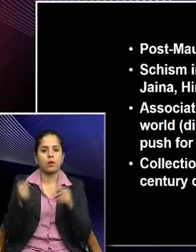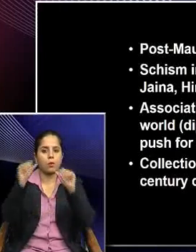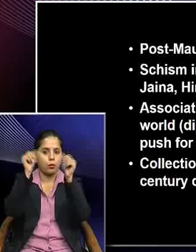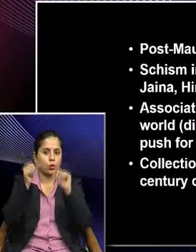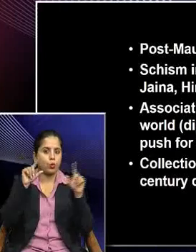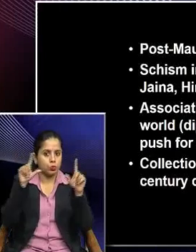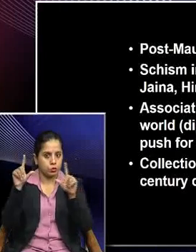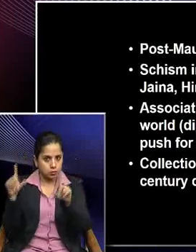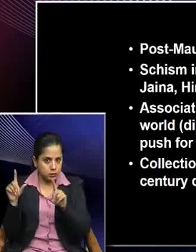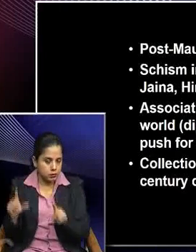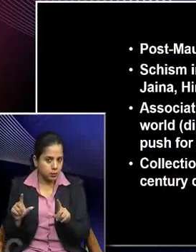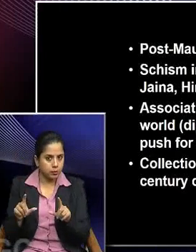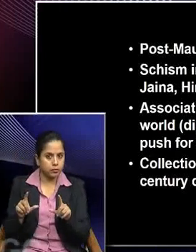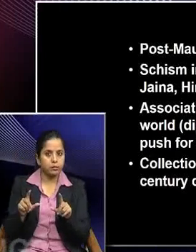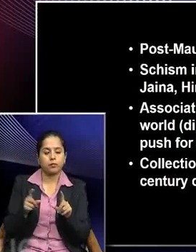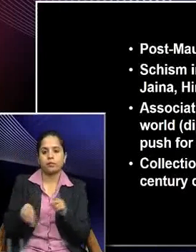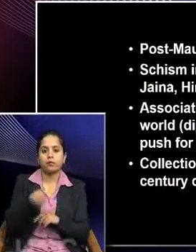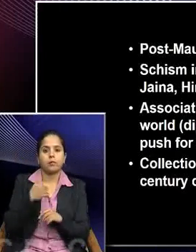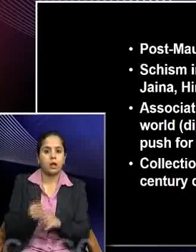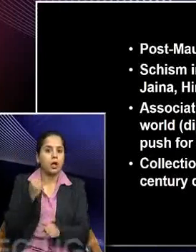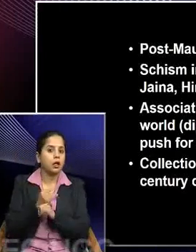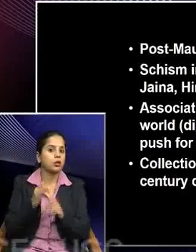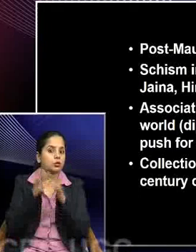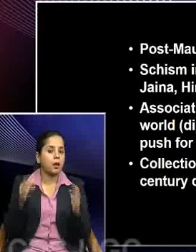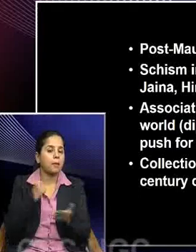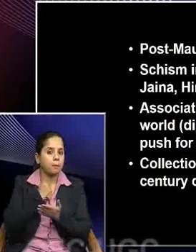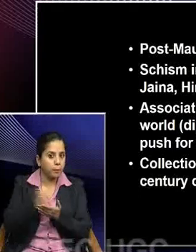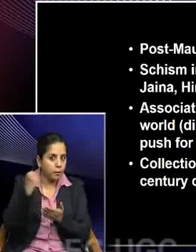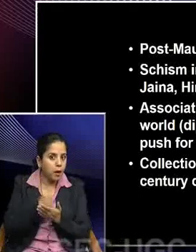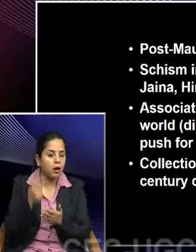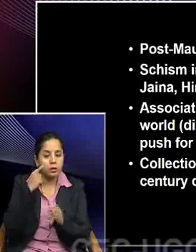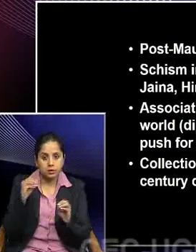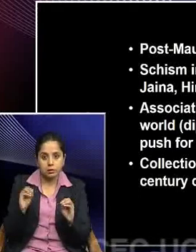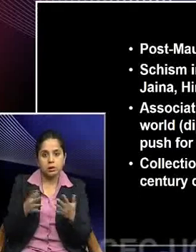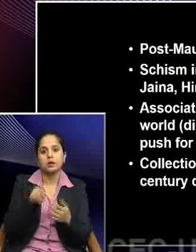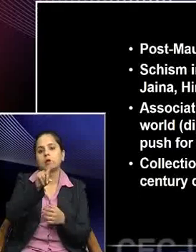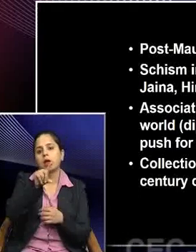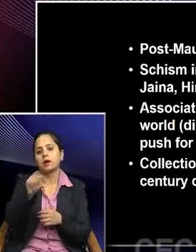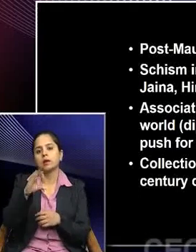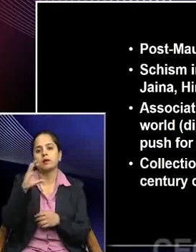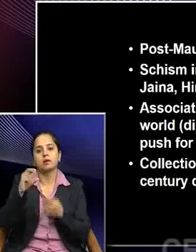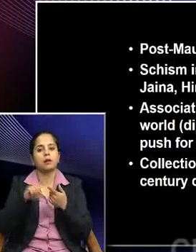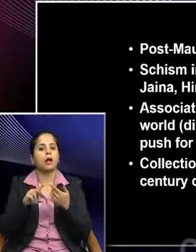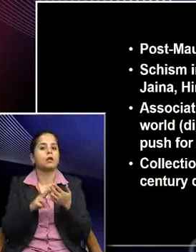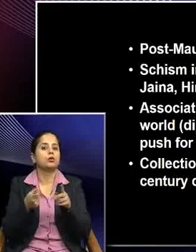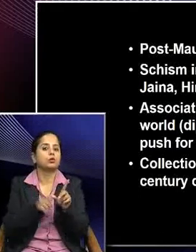museums, which as an institutional practice began in the 19th century.